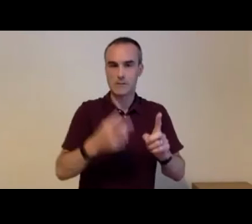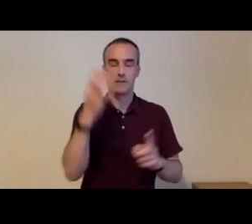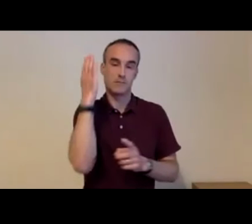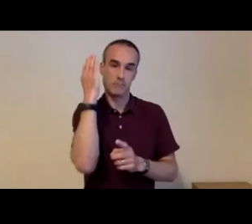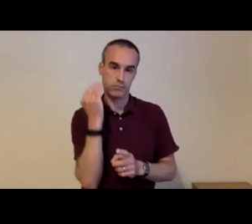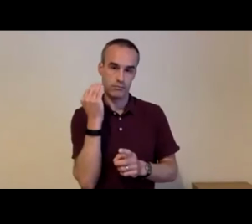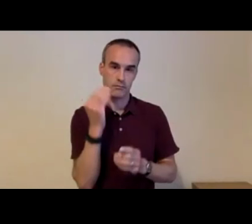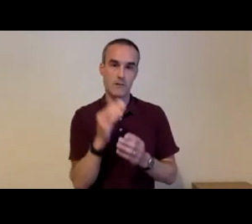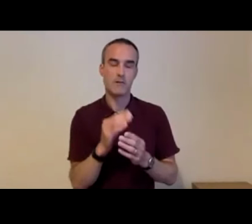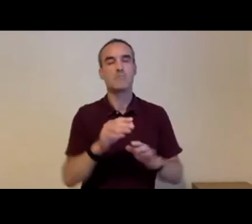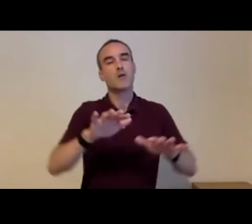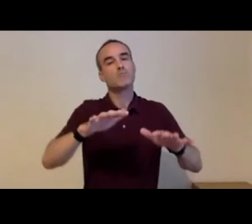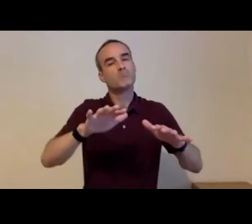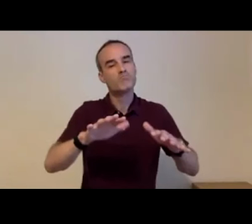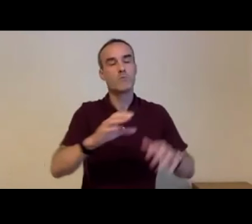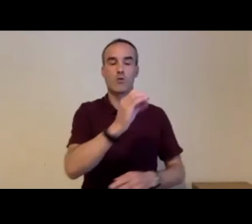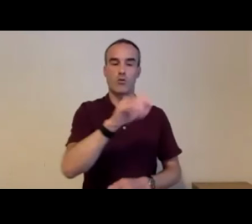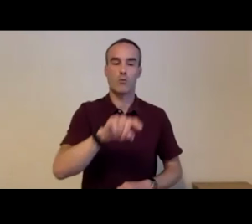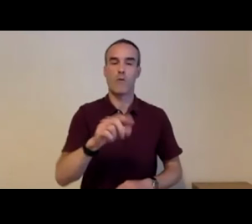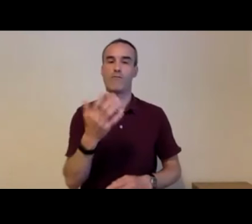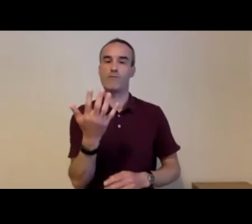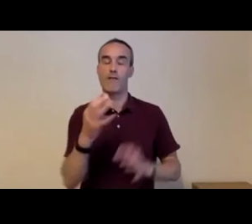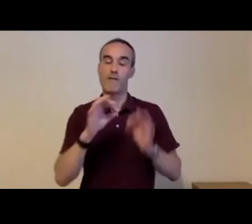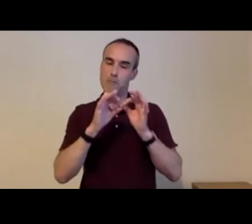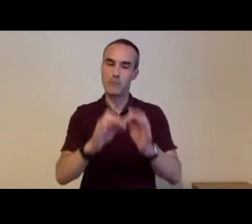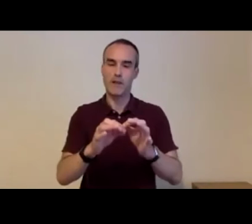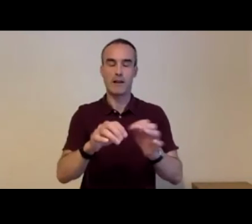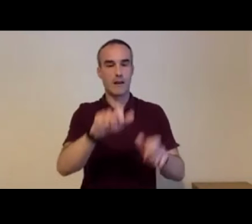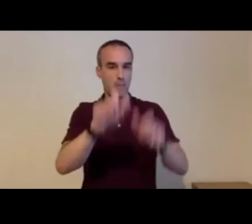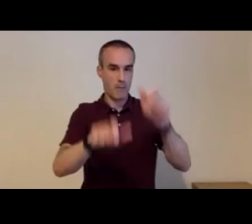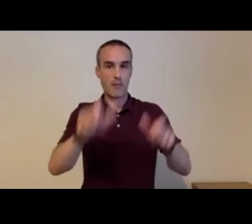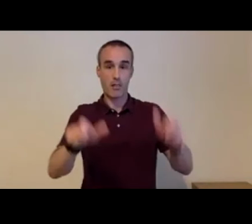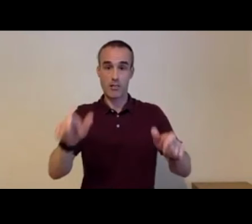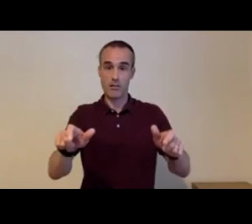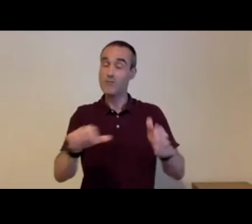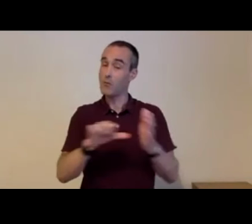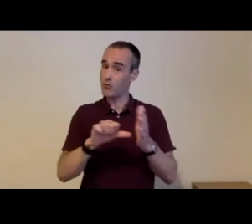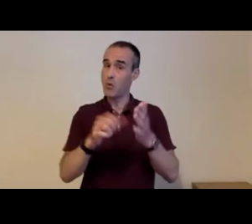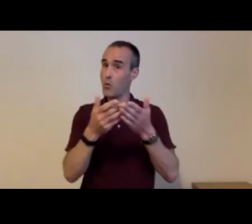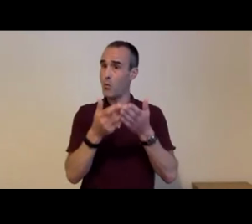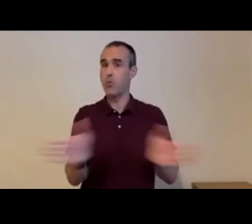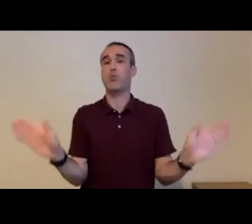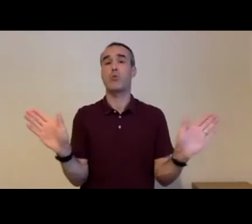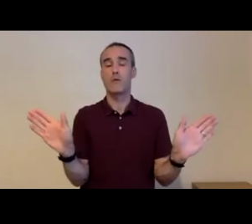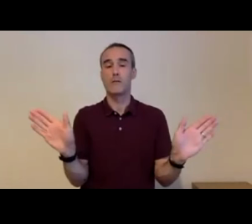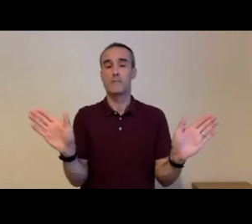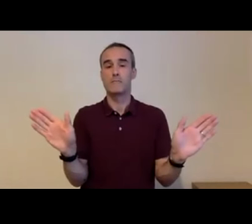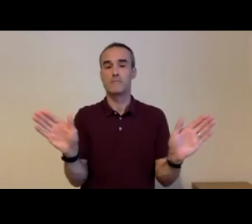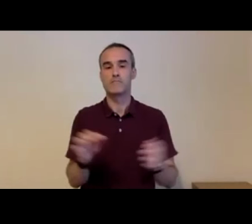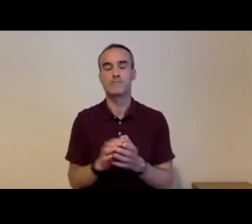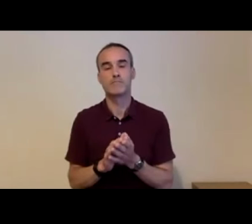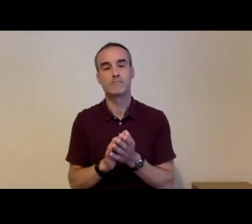approximates 500 million people. This is a widespread problem. And then some of the